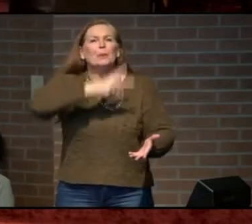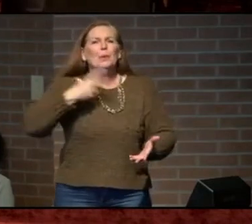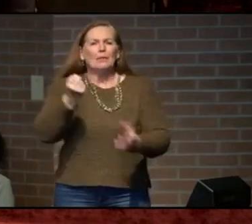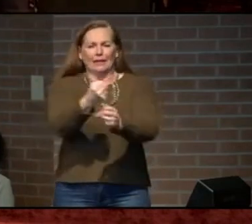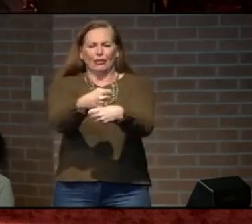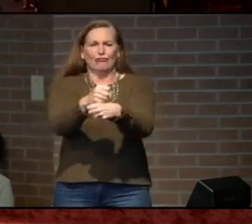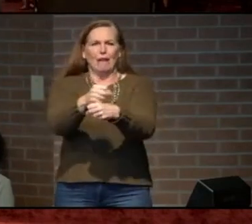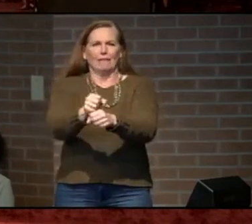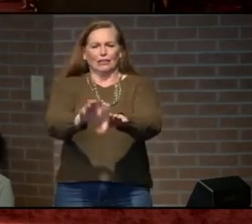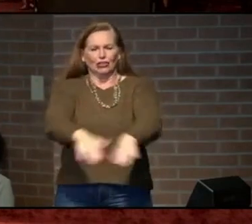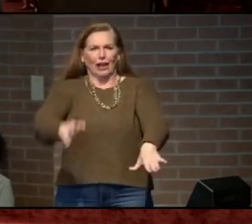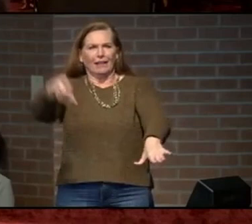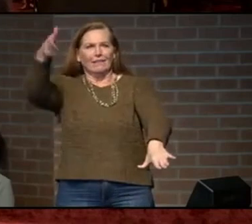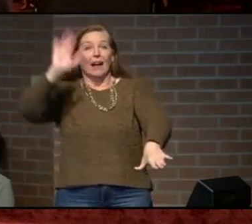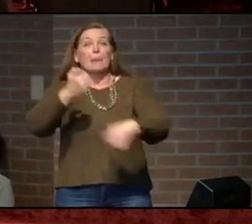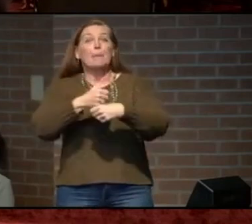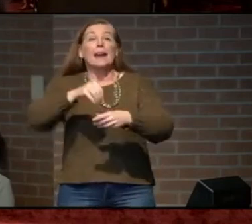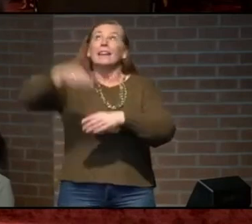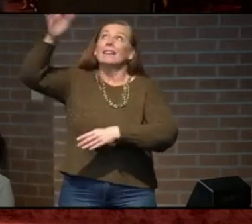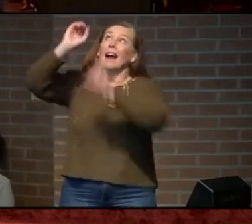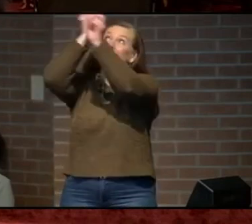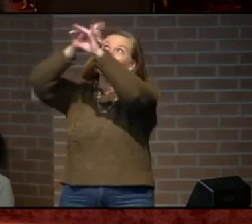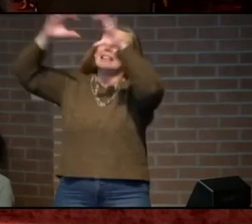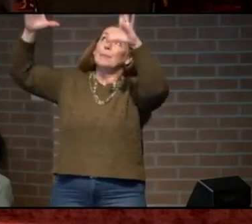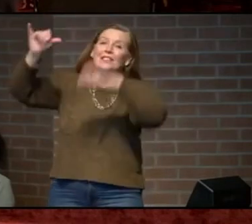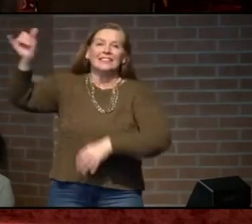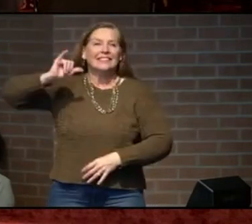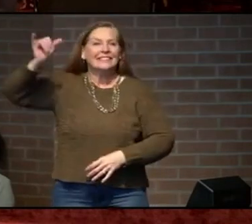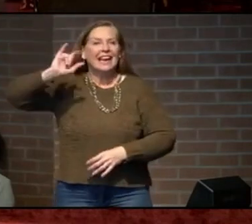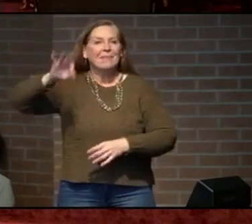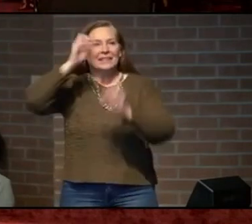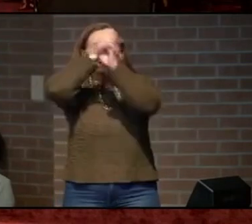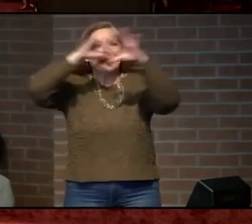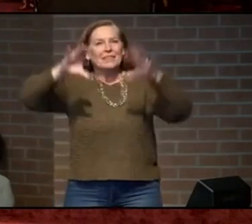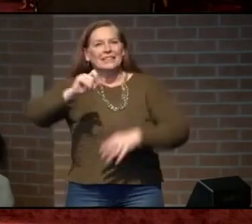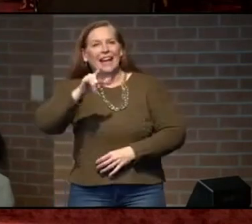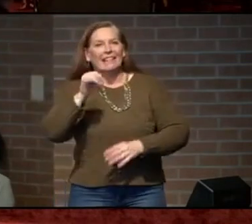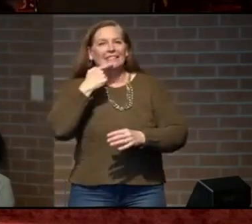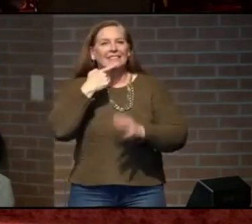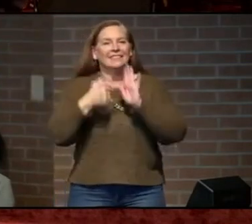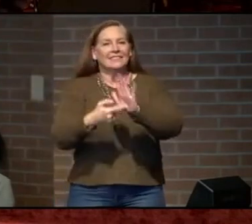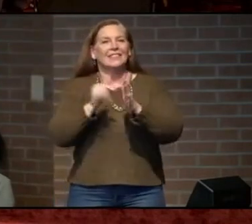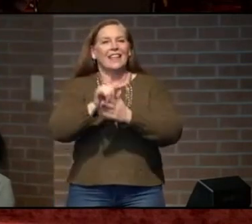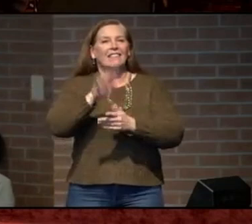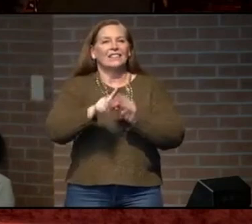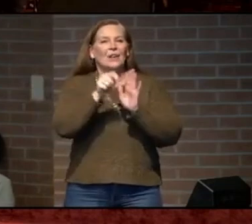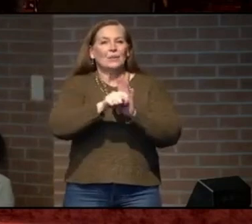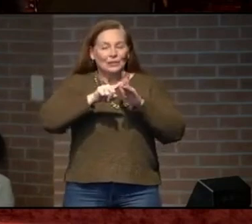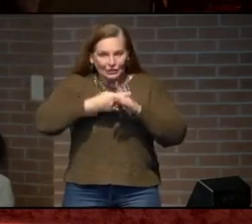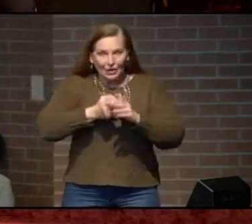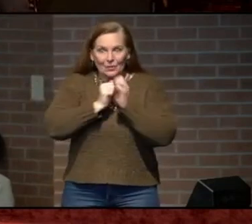child of God, created in God's image, just like the image that Callie painted in that video as we start our worship together, focusing